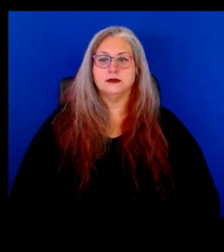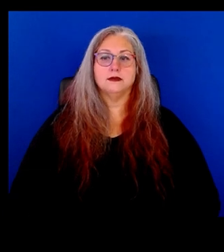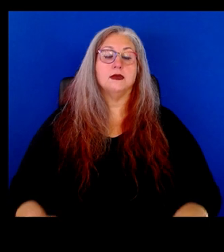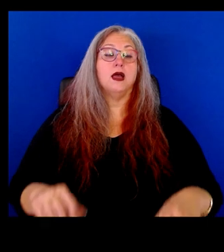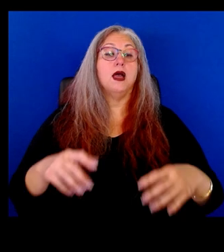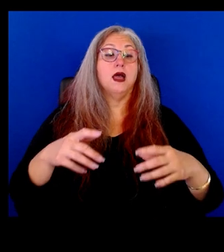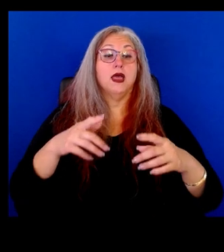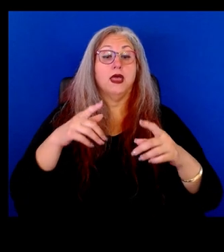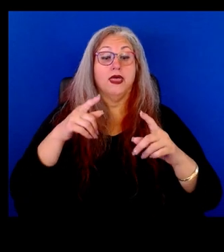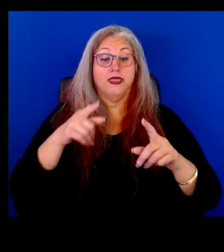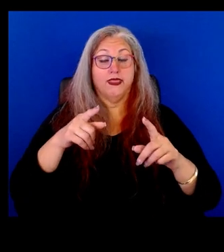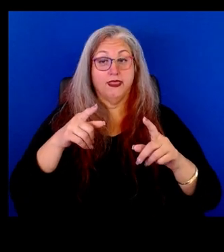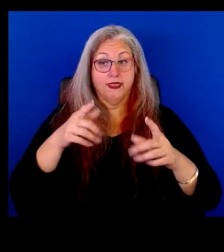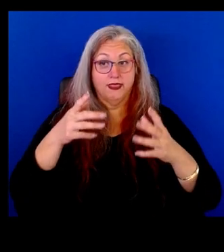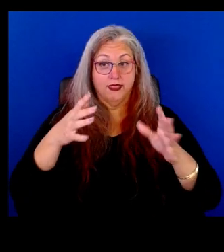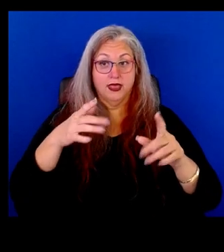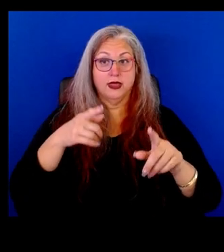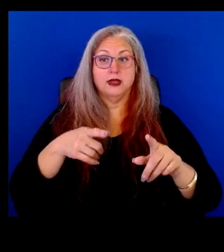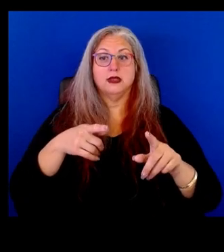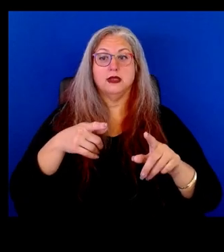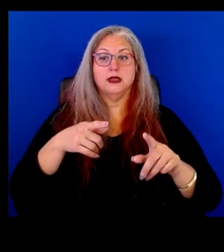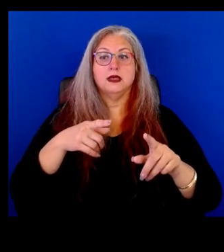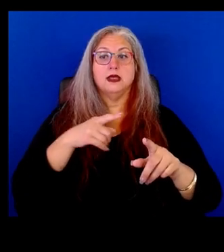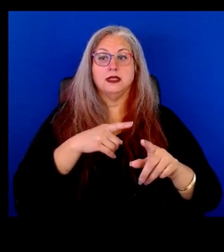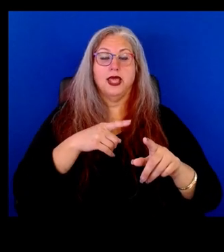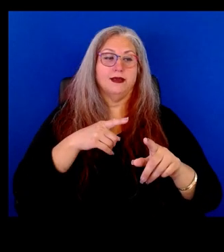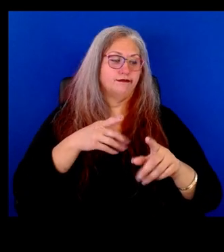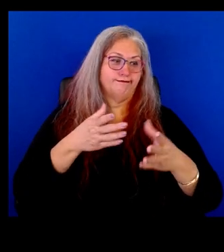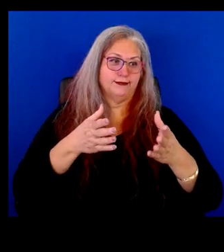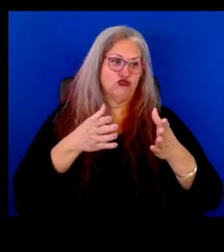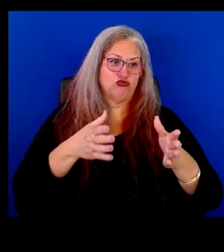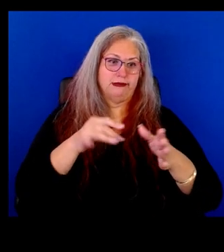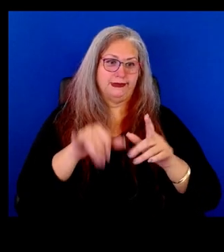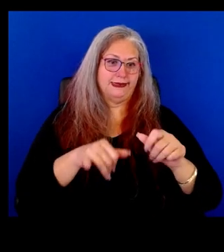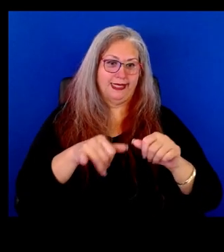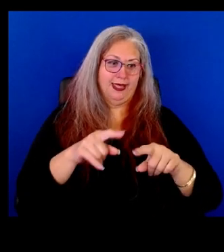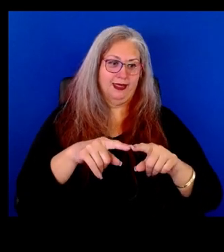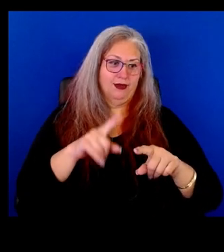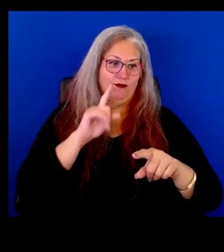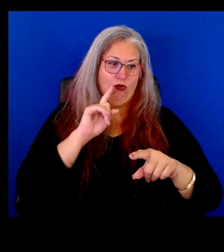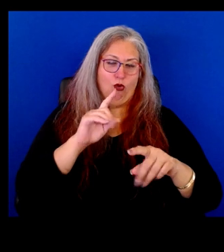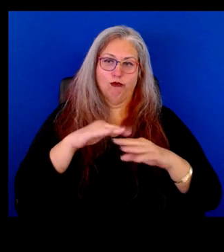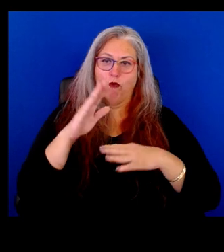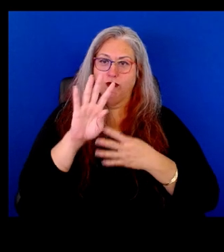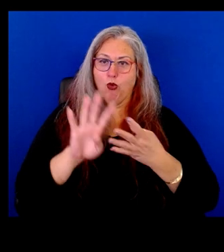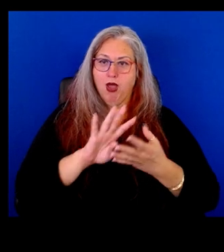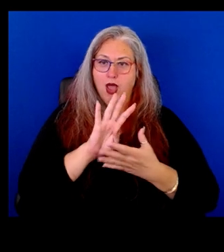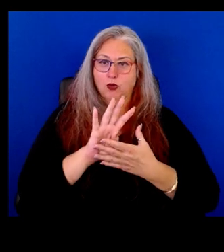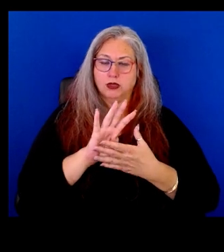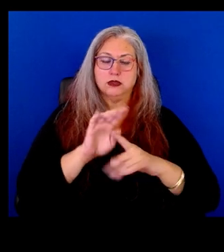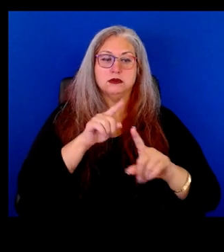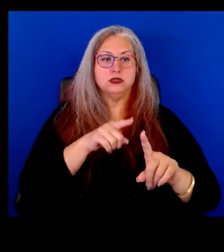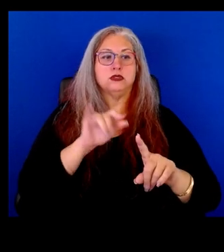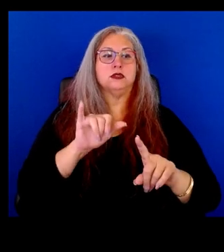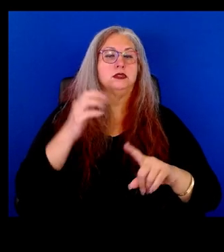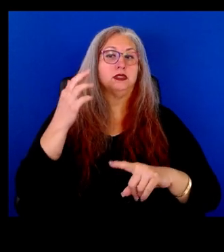Okay, it was only then when they were on the streets for more than 4 hours that